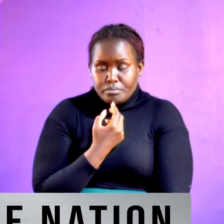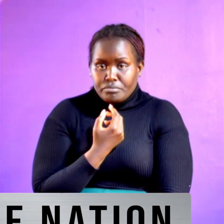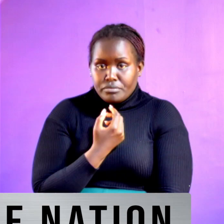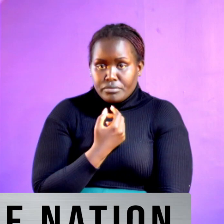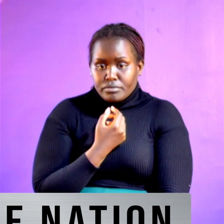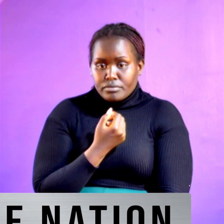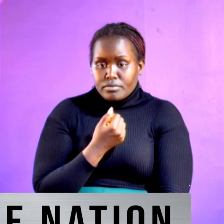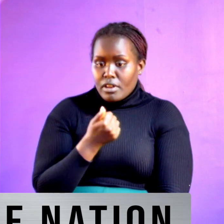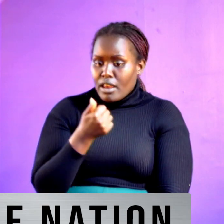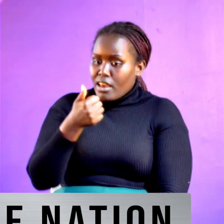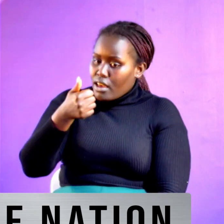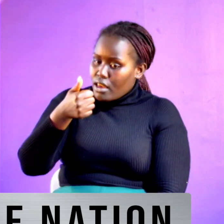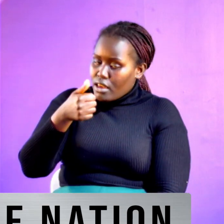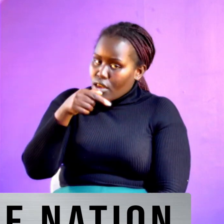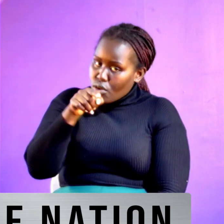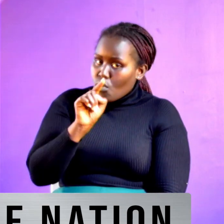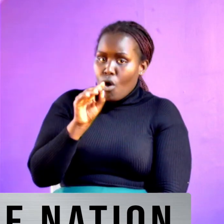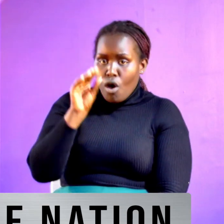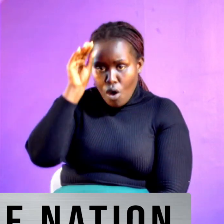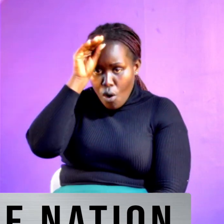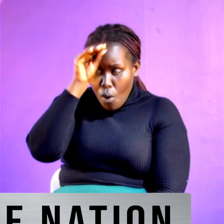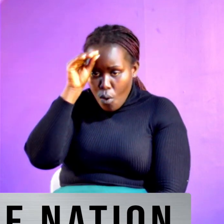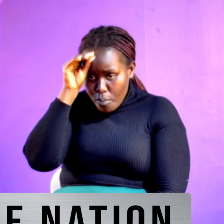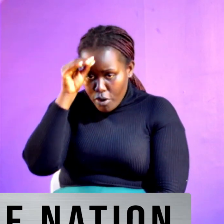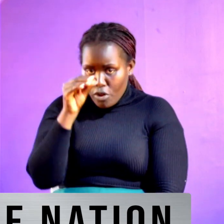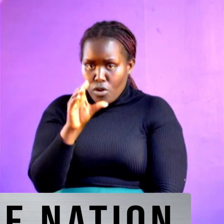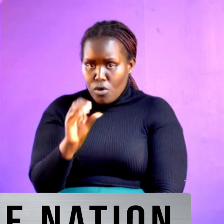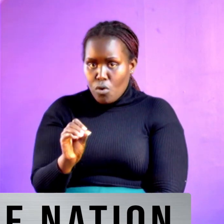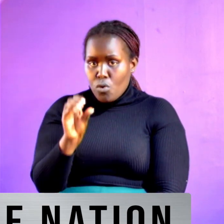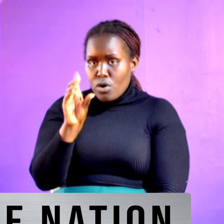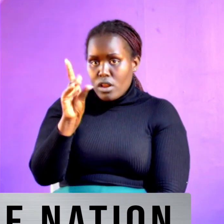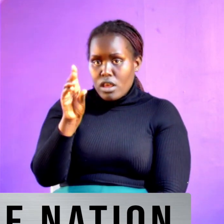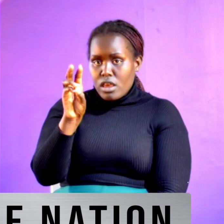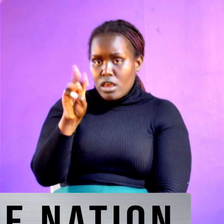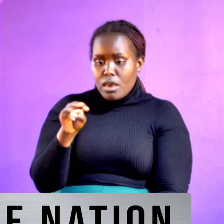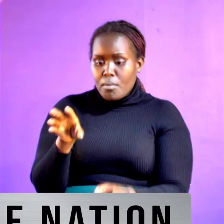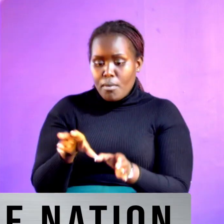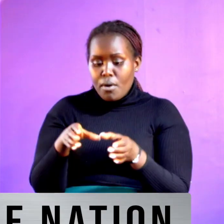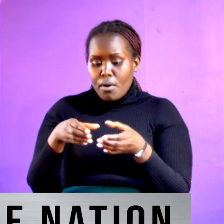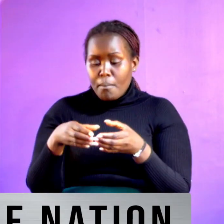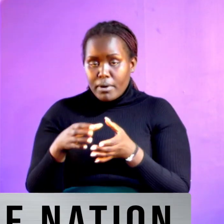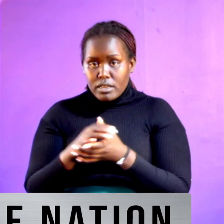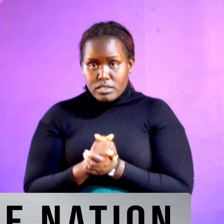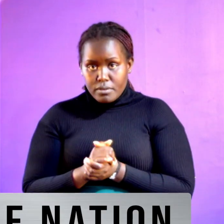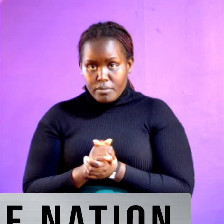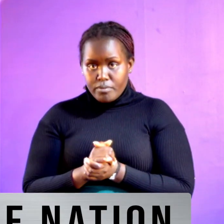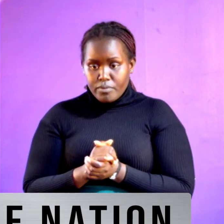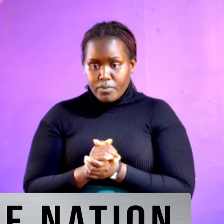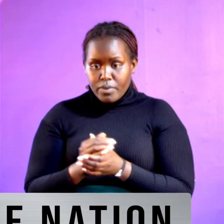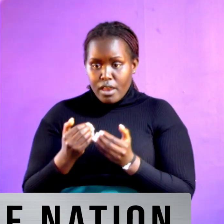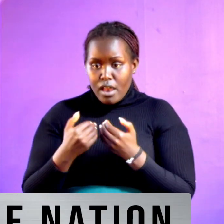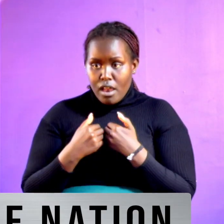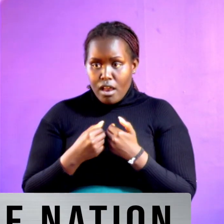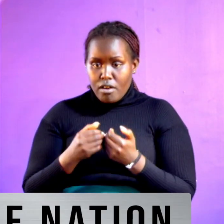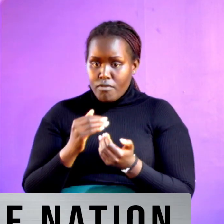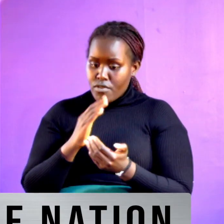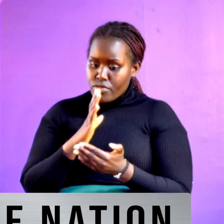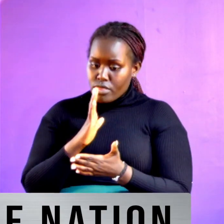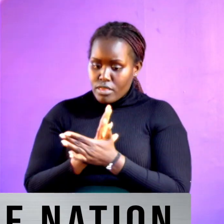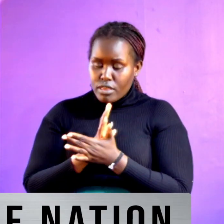in your opinion, does the ODM party, carry the genuine